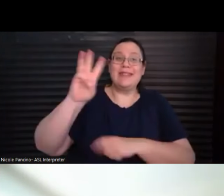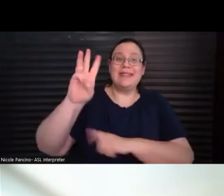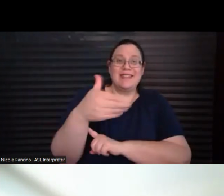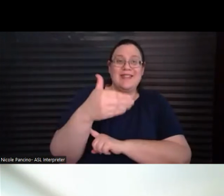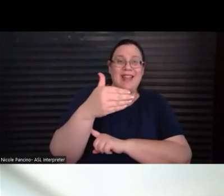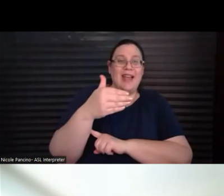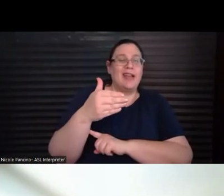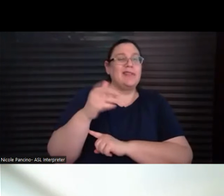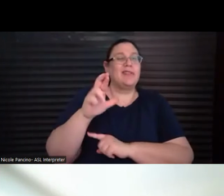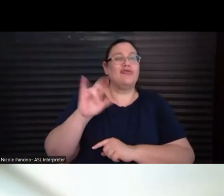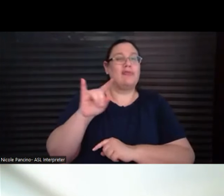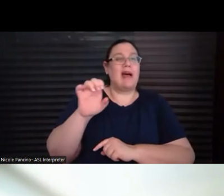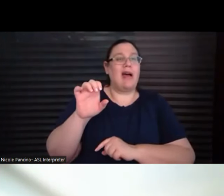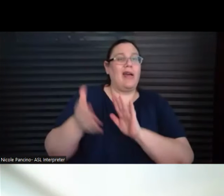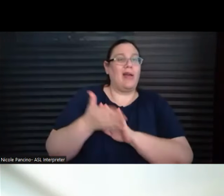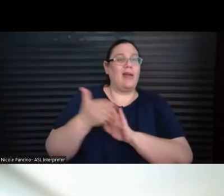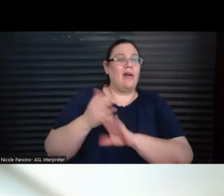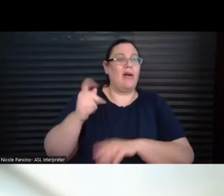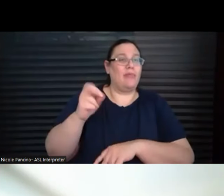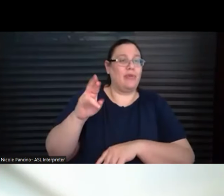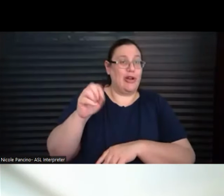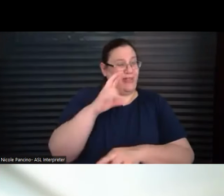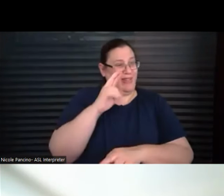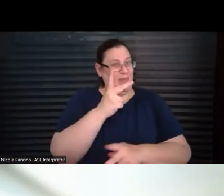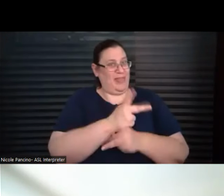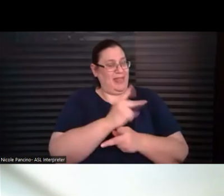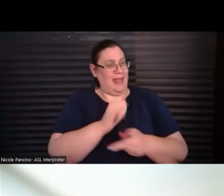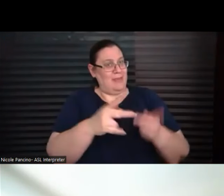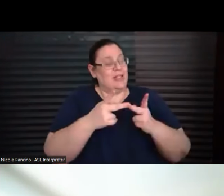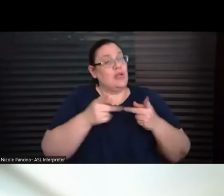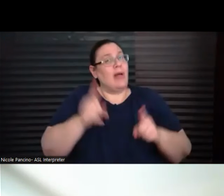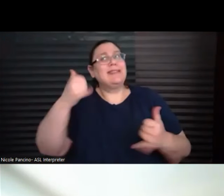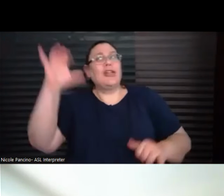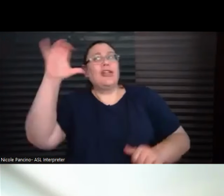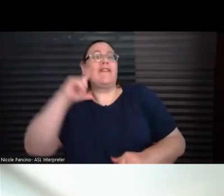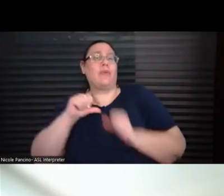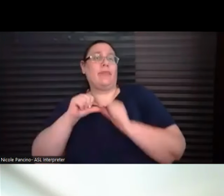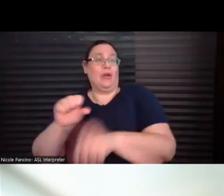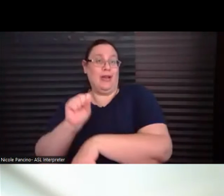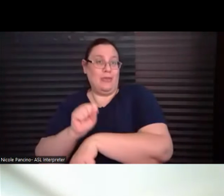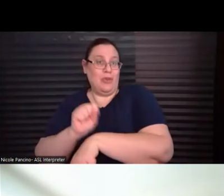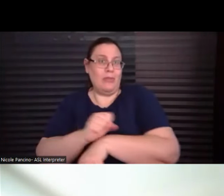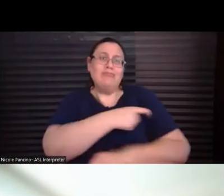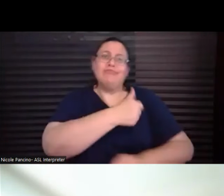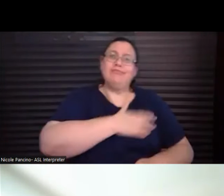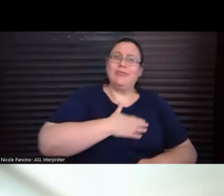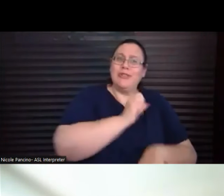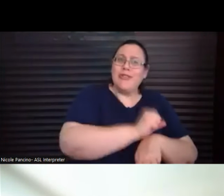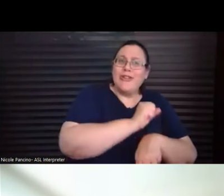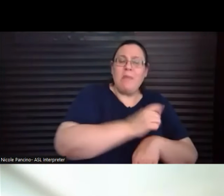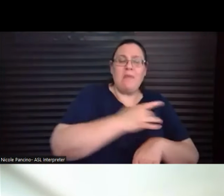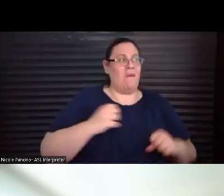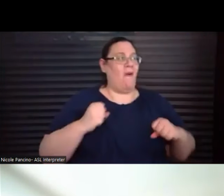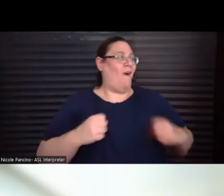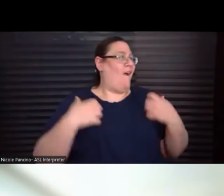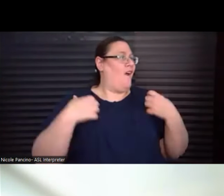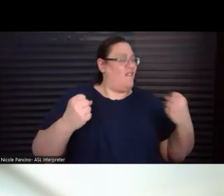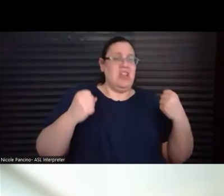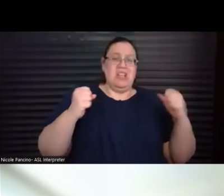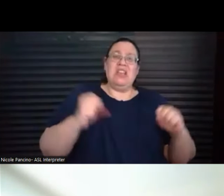this position while he pursues permanent employment. He is enjoying the job and feels confident about attaining future long-term employment.